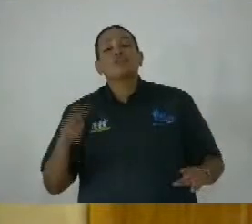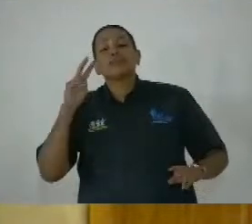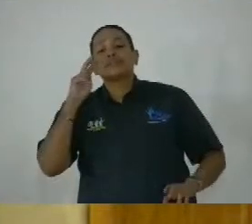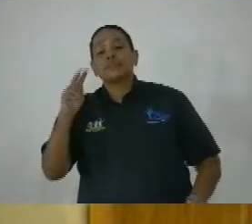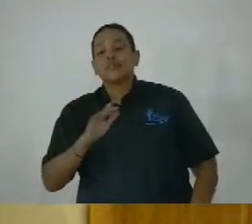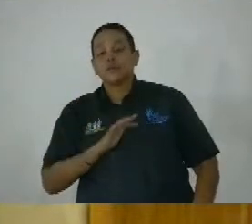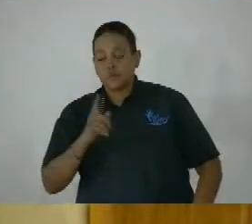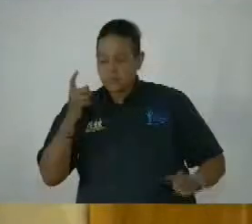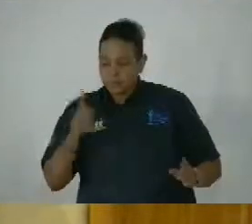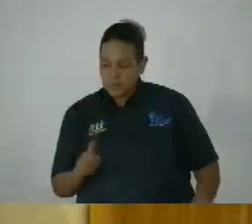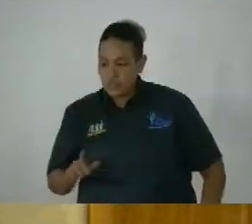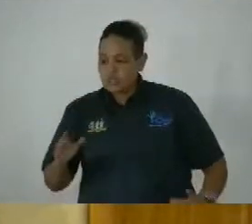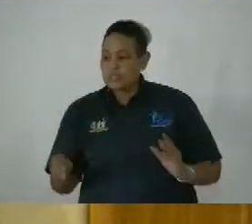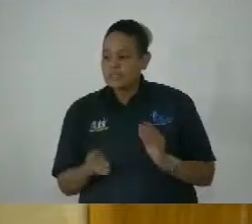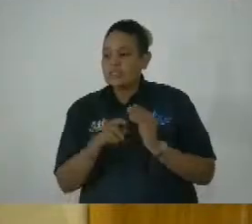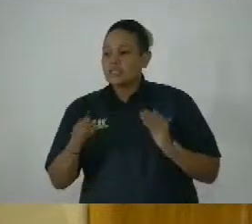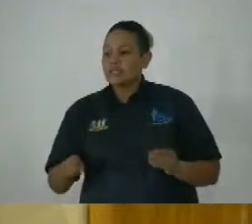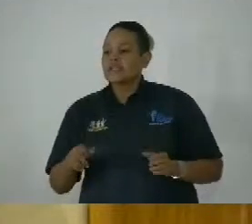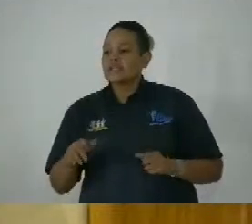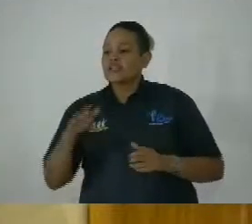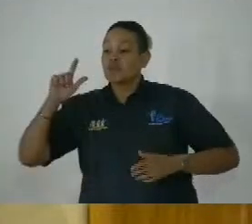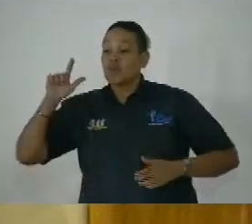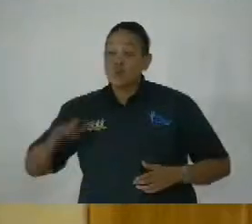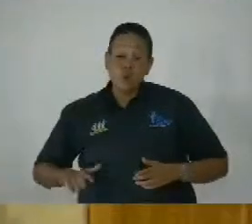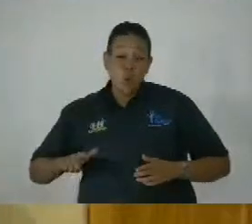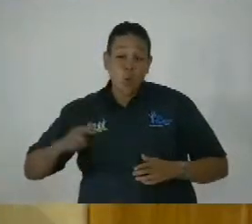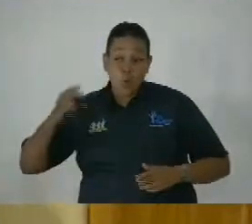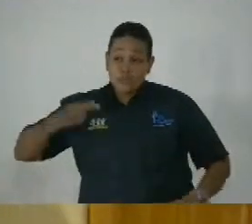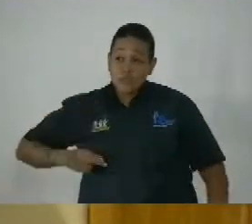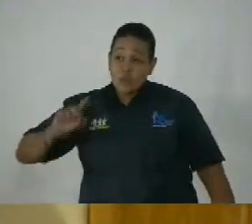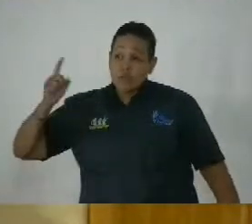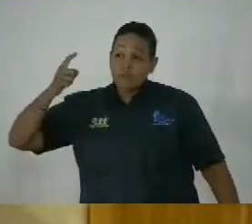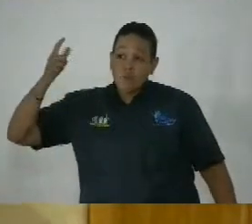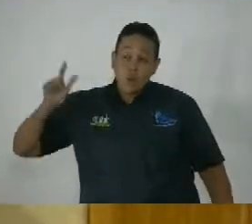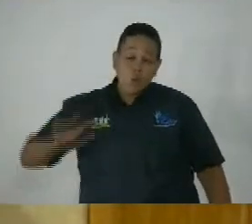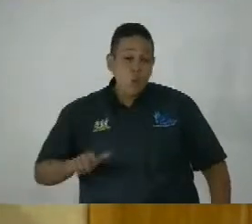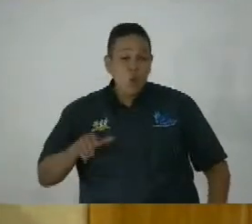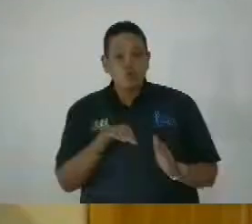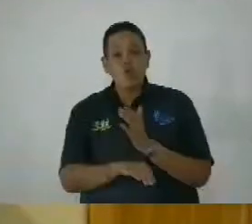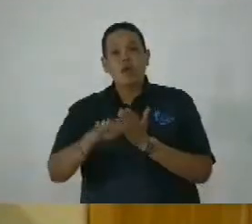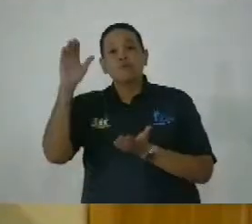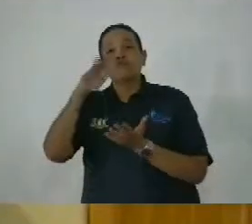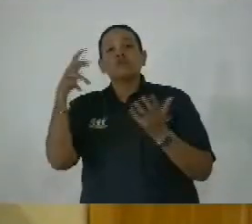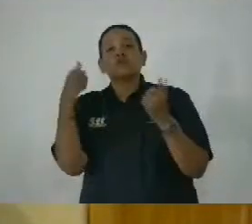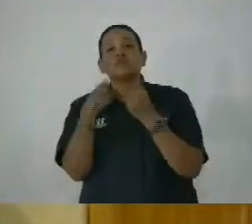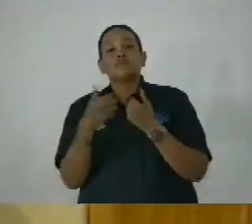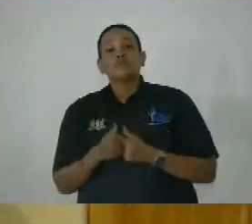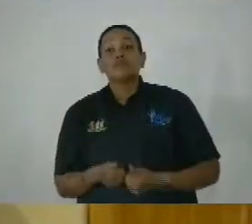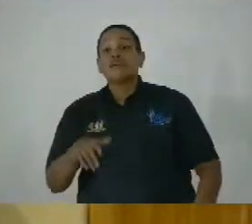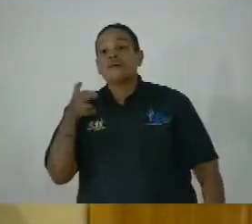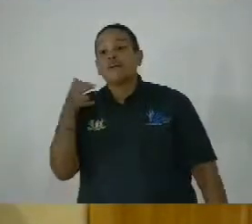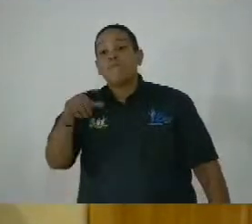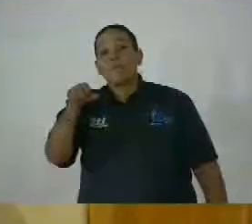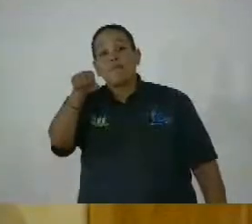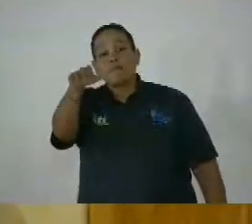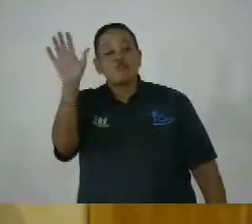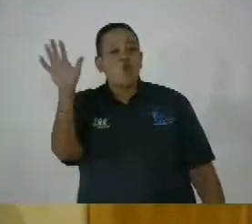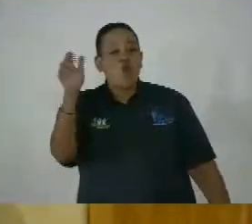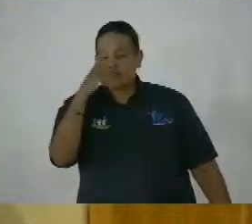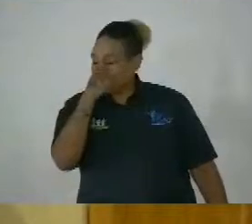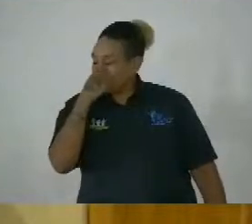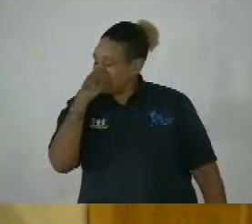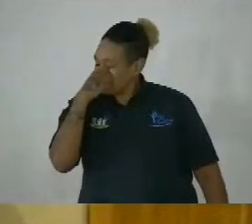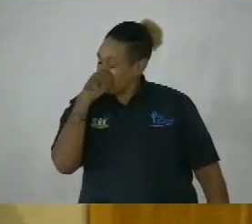remarkable results. Historically low crime figures, reduced carnage on the roadways, record firearm seizures, and most importantly,